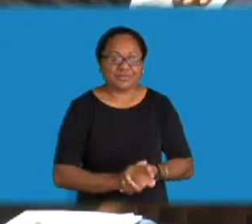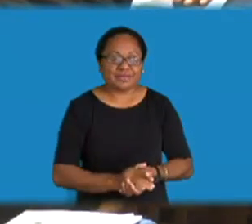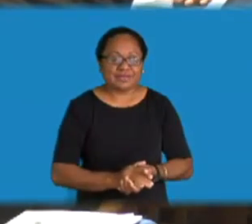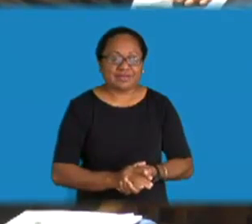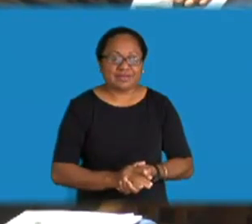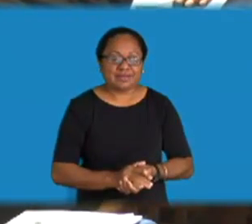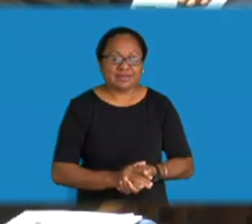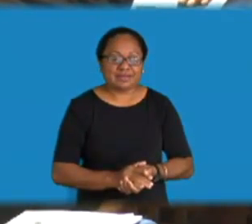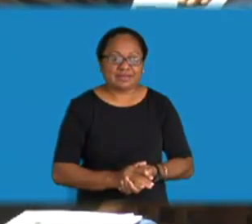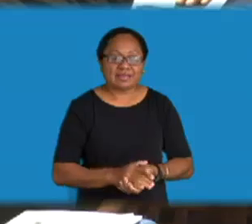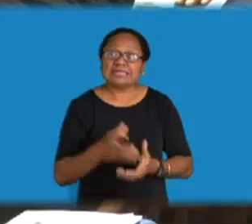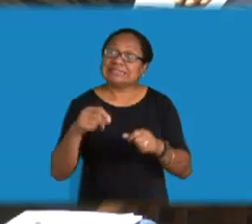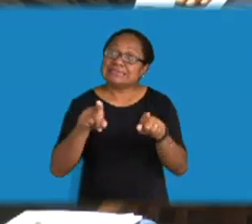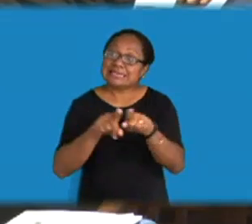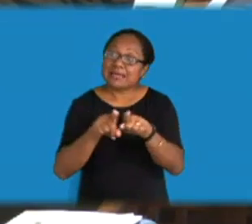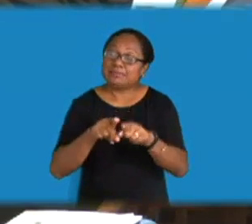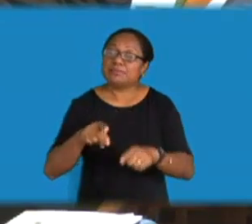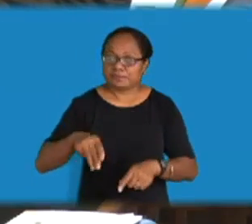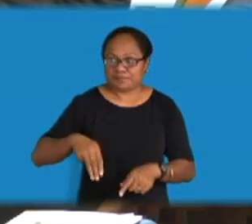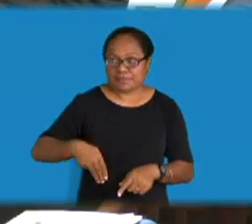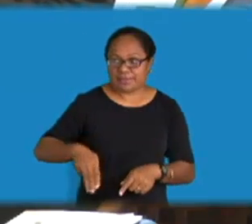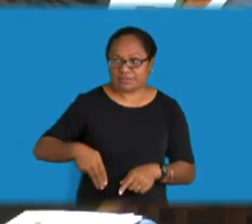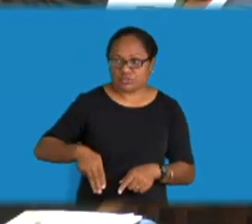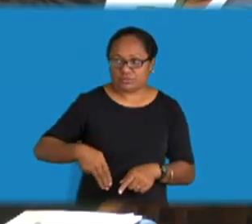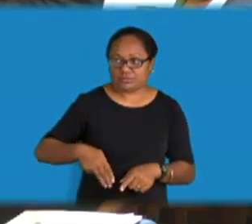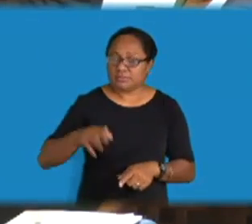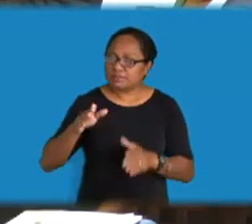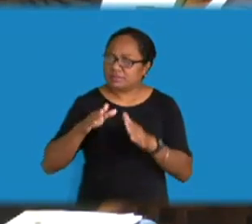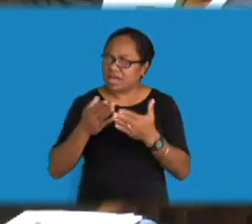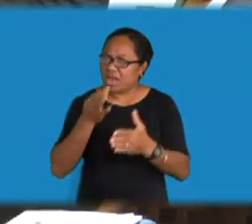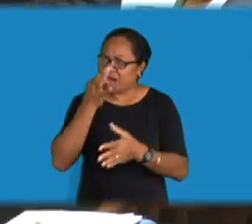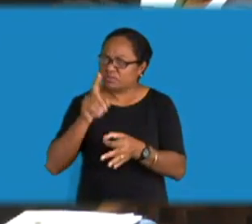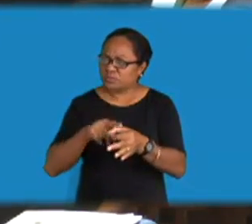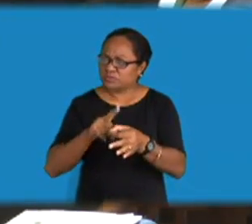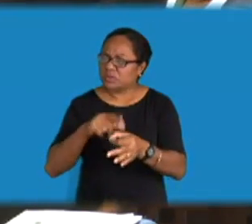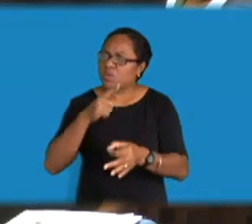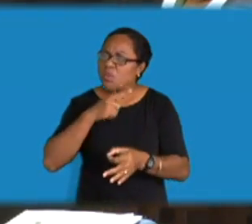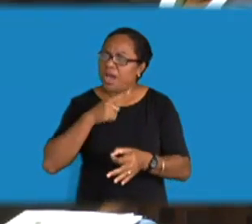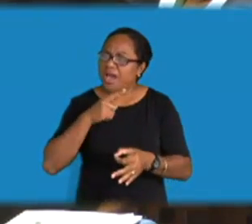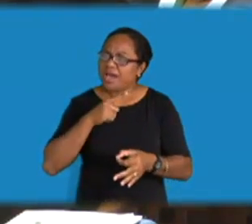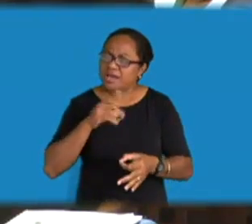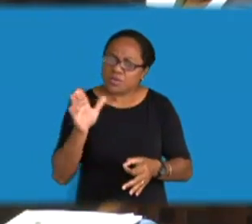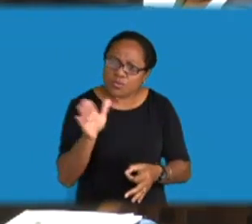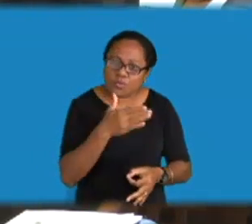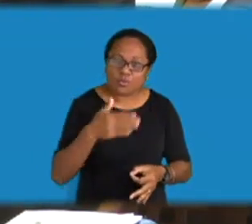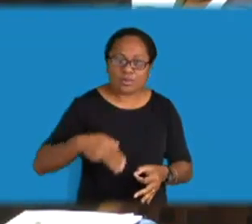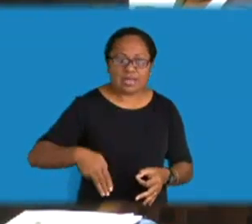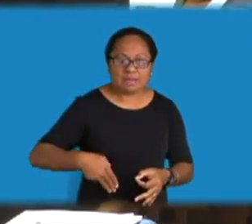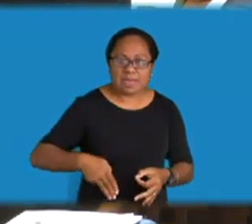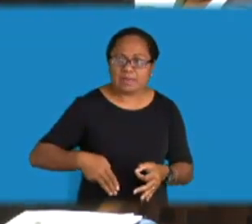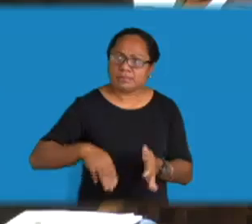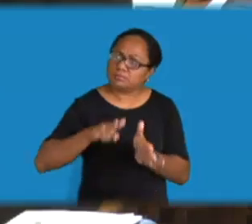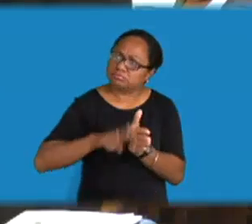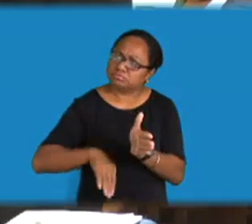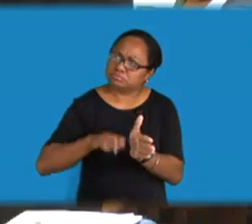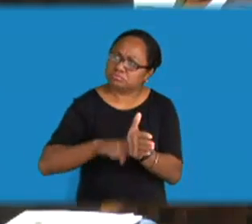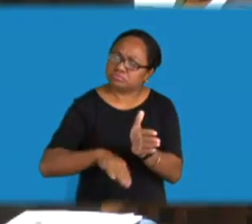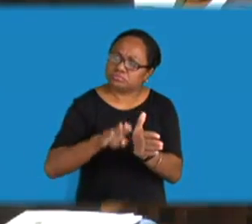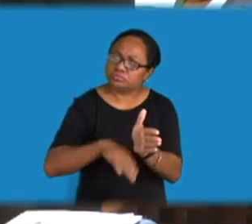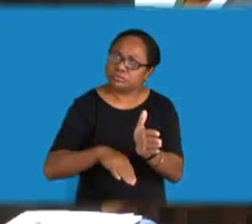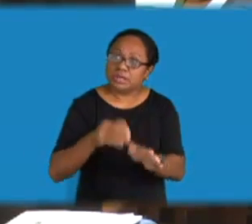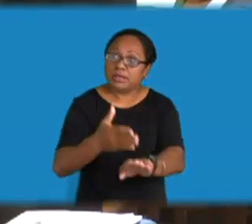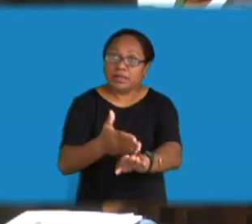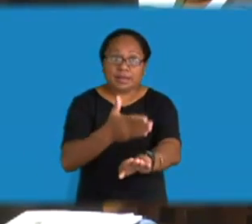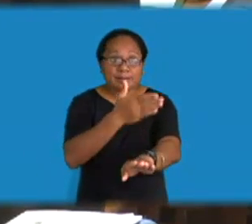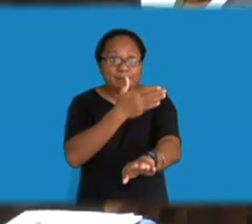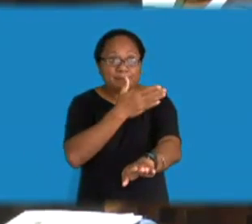membership, why is it that all members were terminated well before that